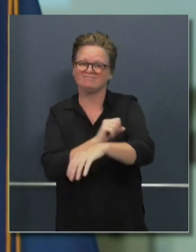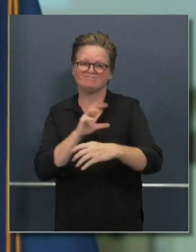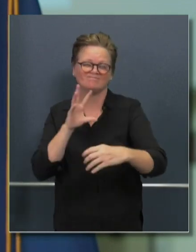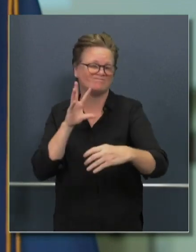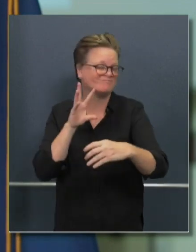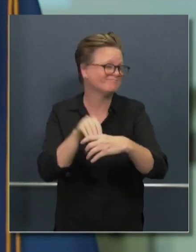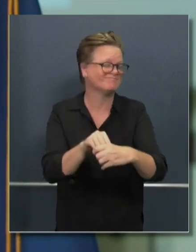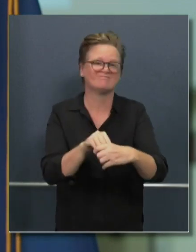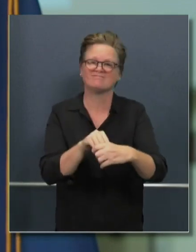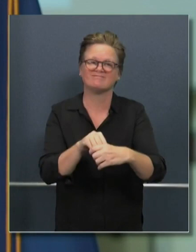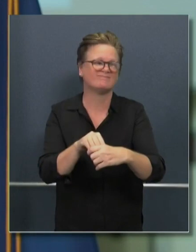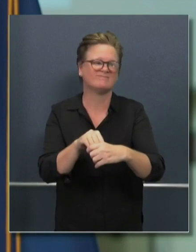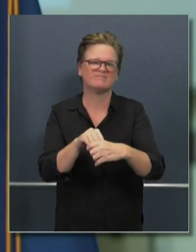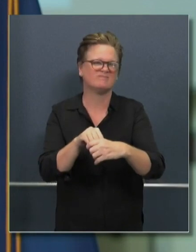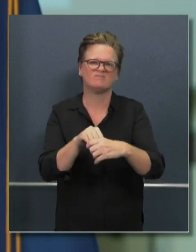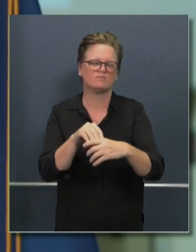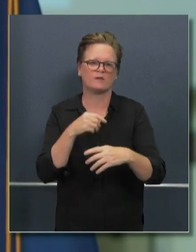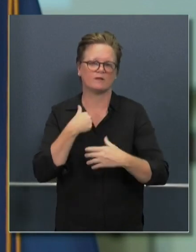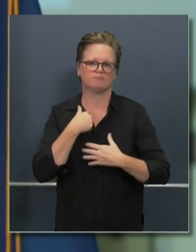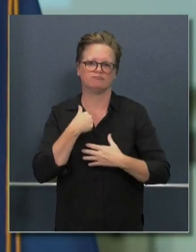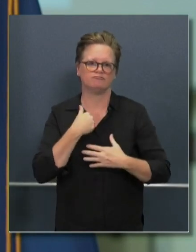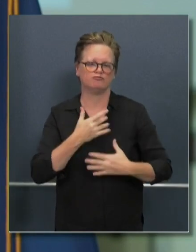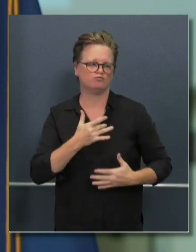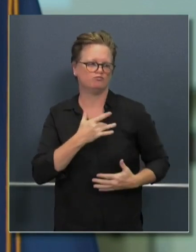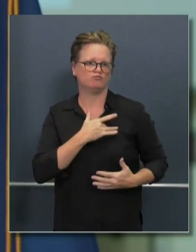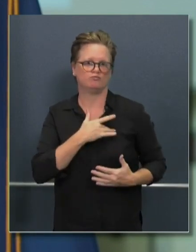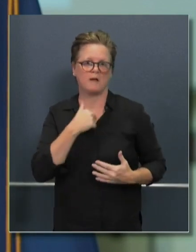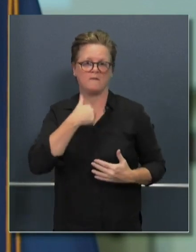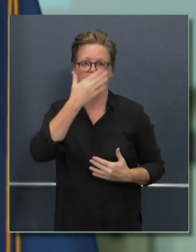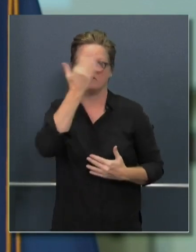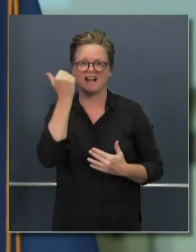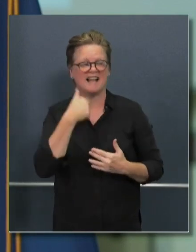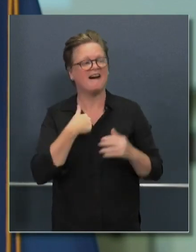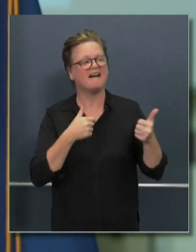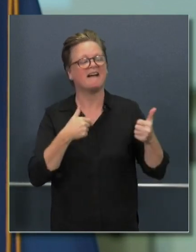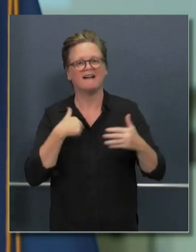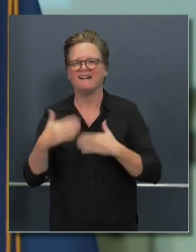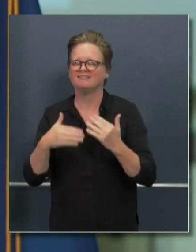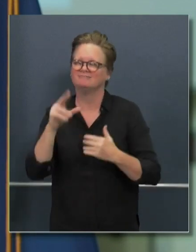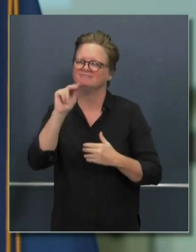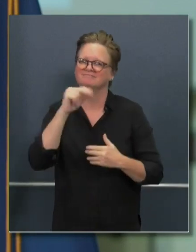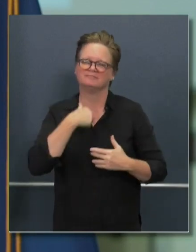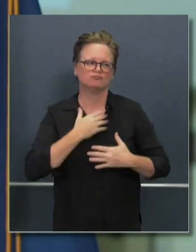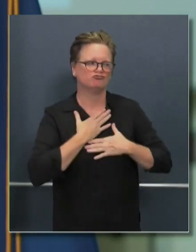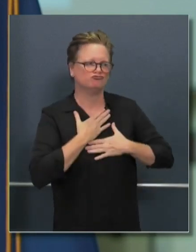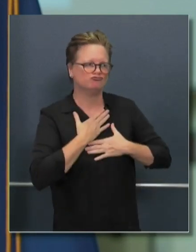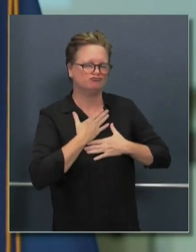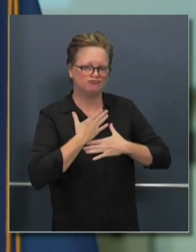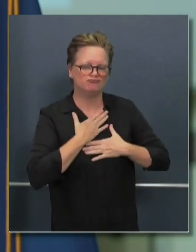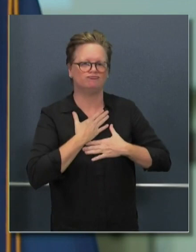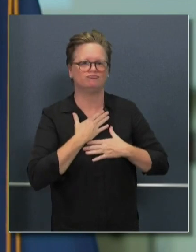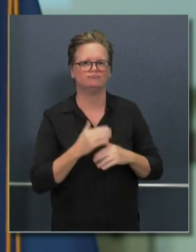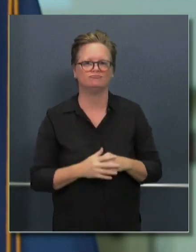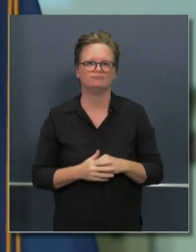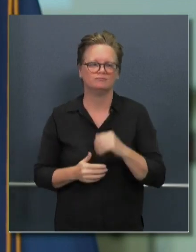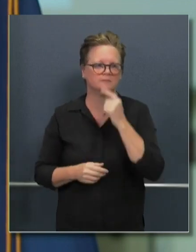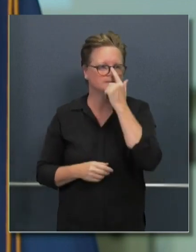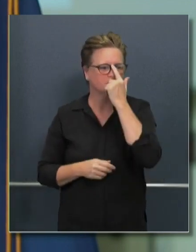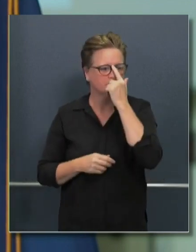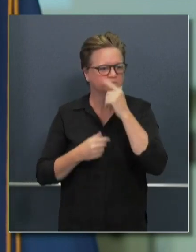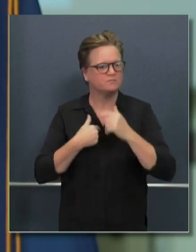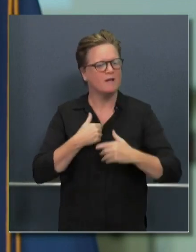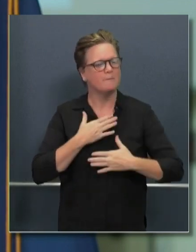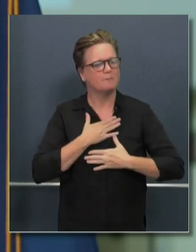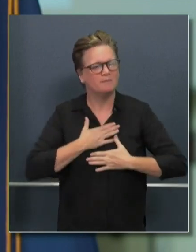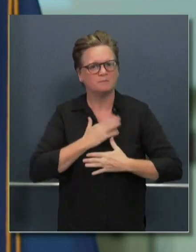ever forget. And so thank you to the partnership that we were able to form with Facebook and with